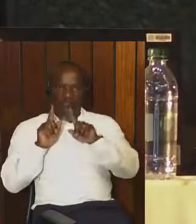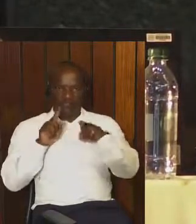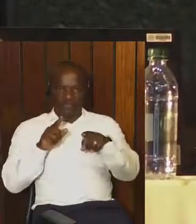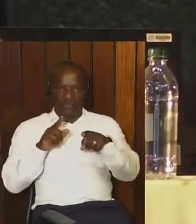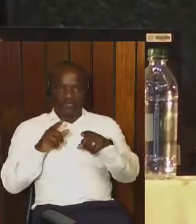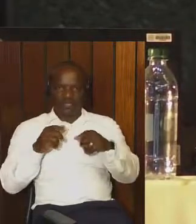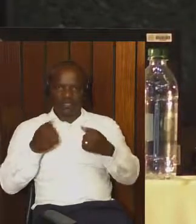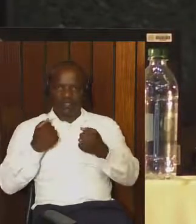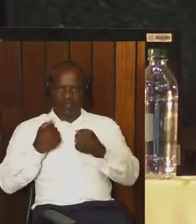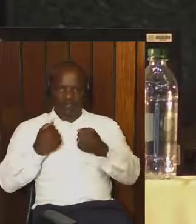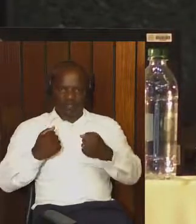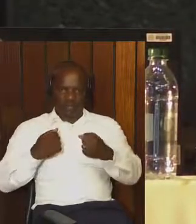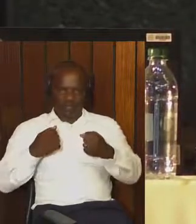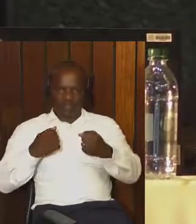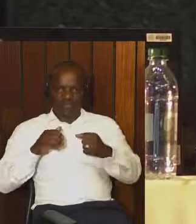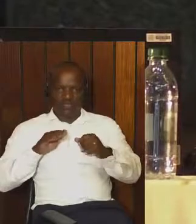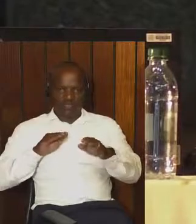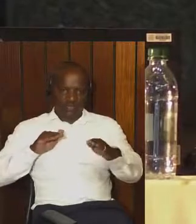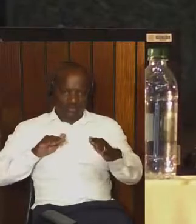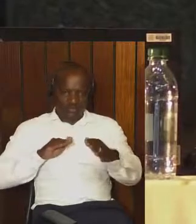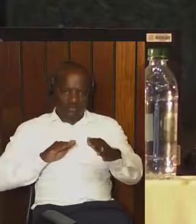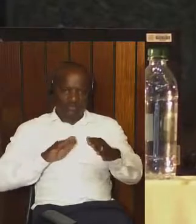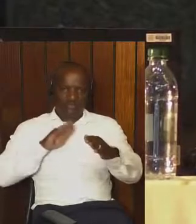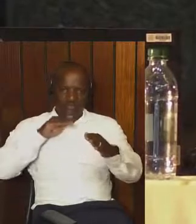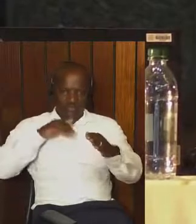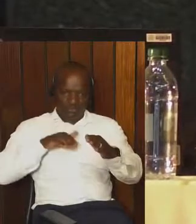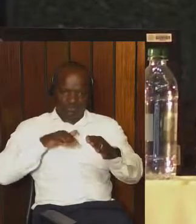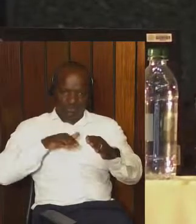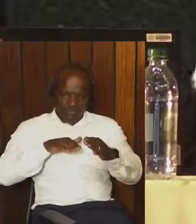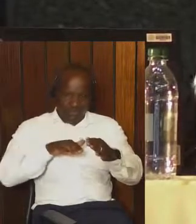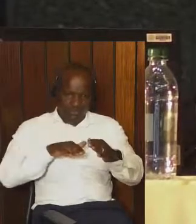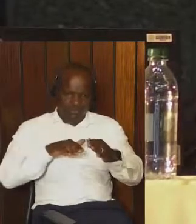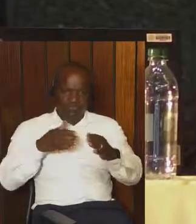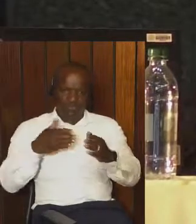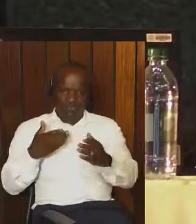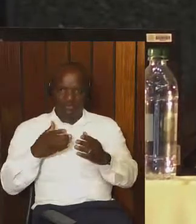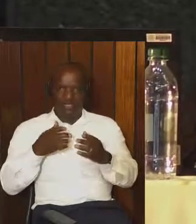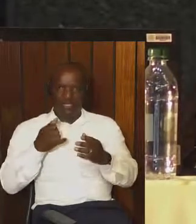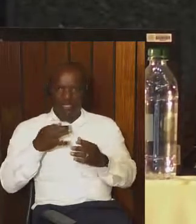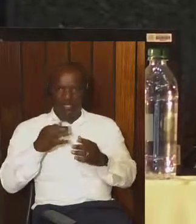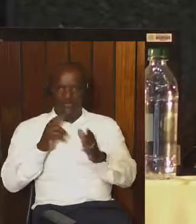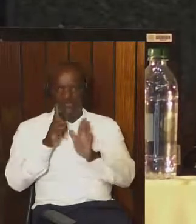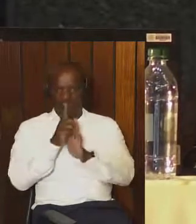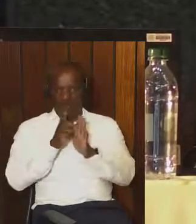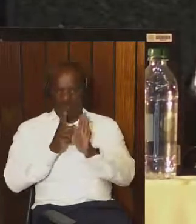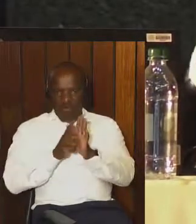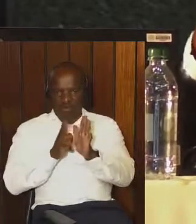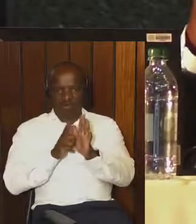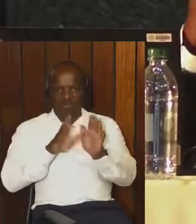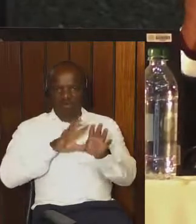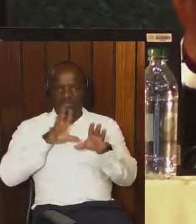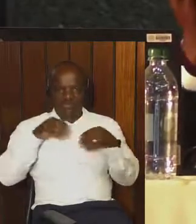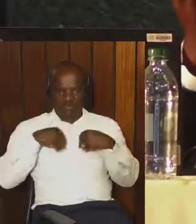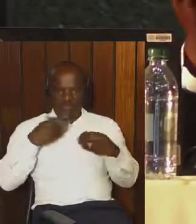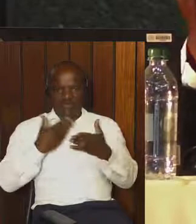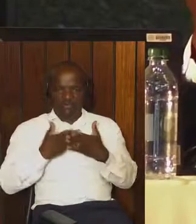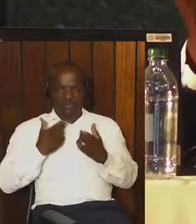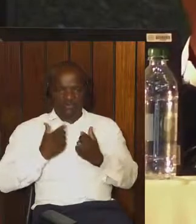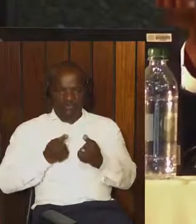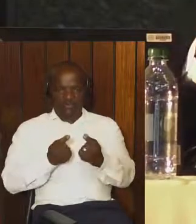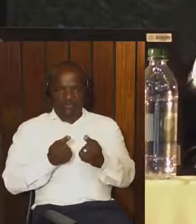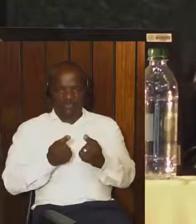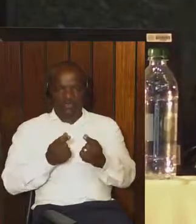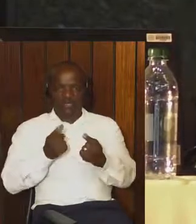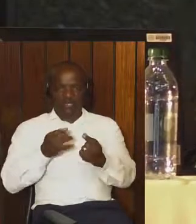Bucheli Langachona, we are Gamela Yatsela, Dia Dumele or Redi DMO, and Ersa Dimo King